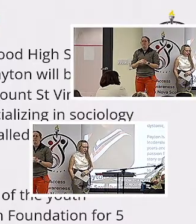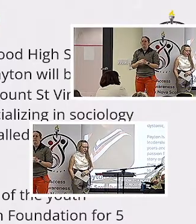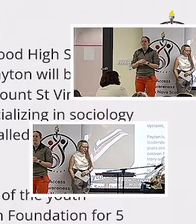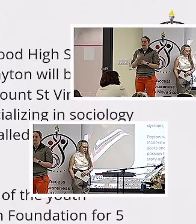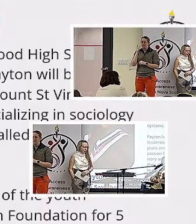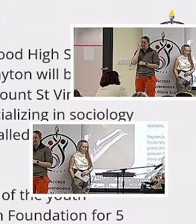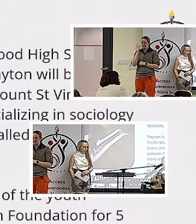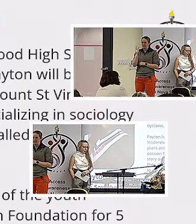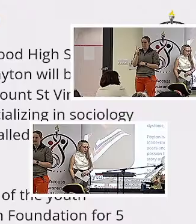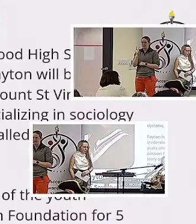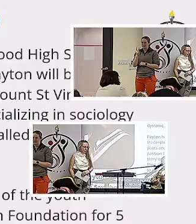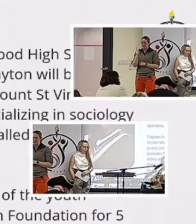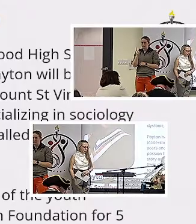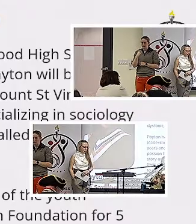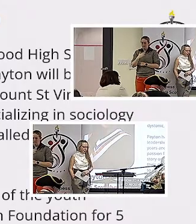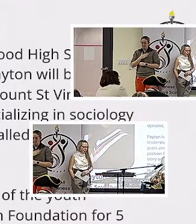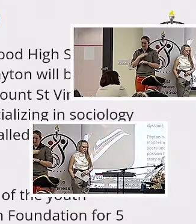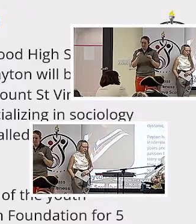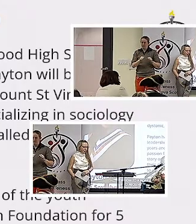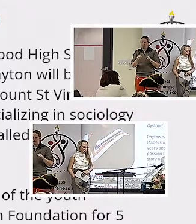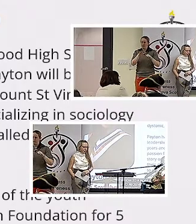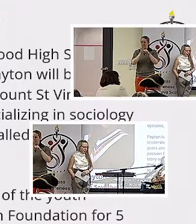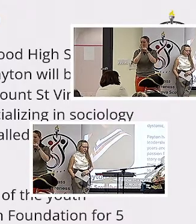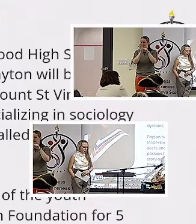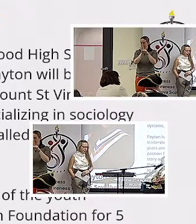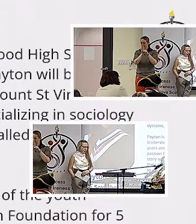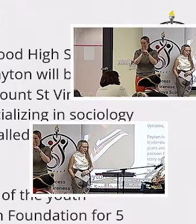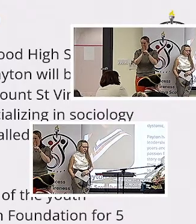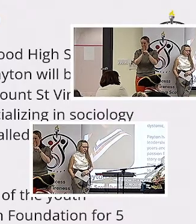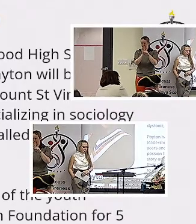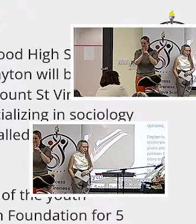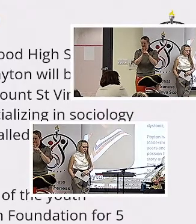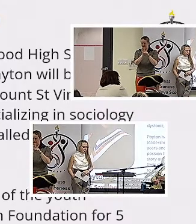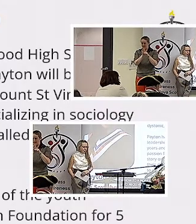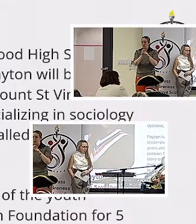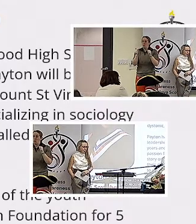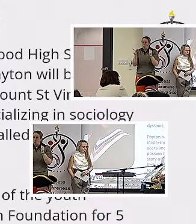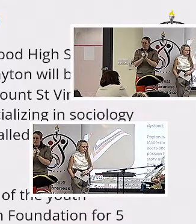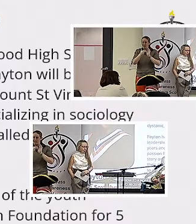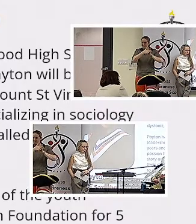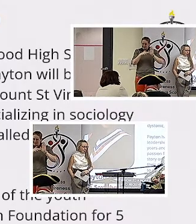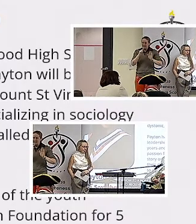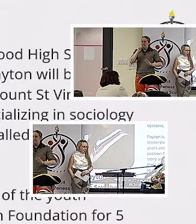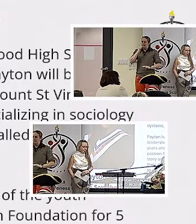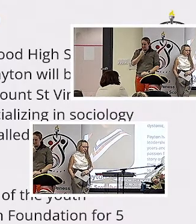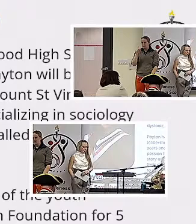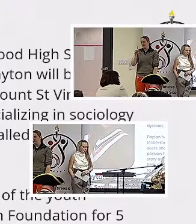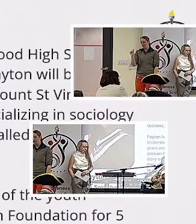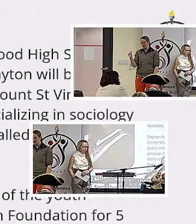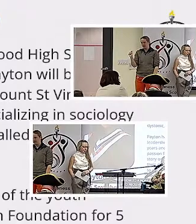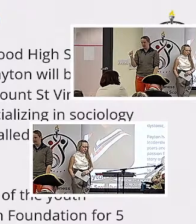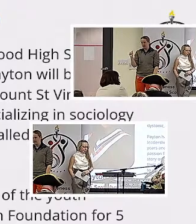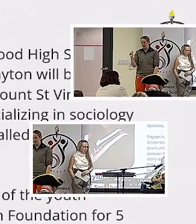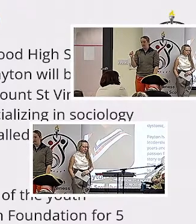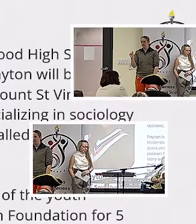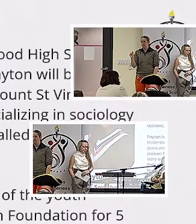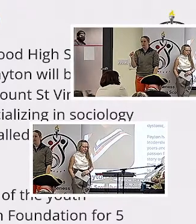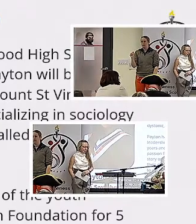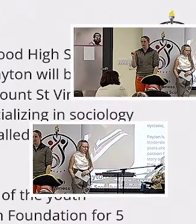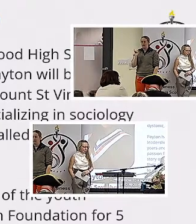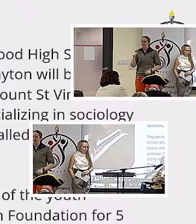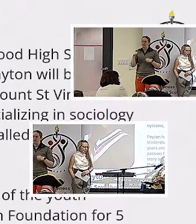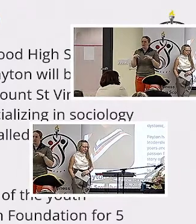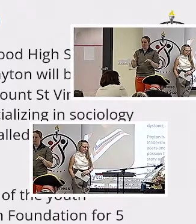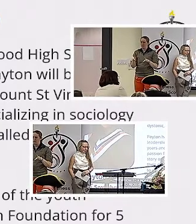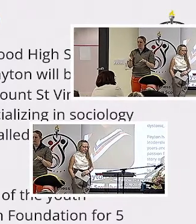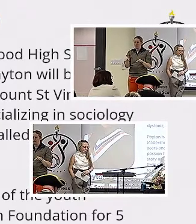I have to advocate with a severe disability has been an opportunity for me to